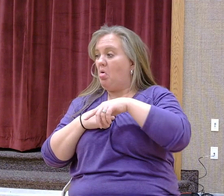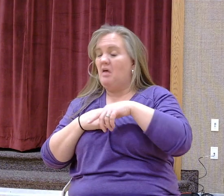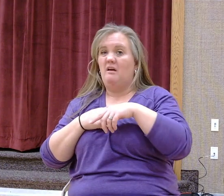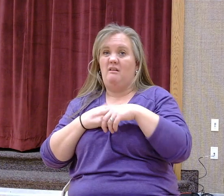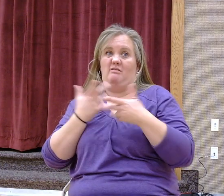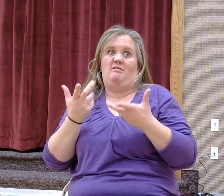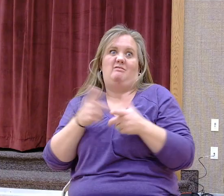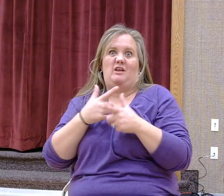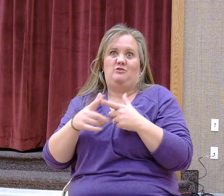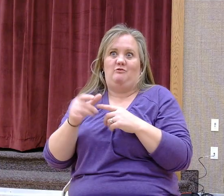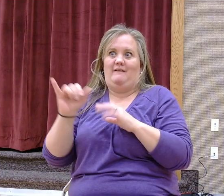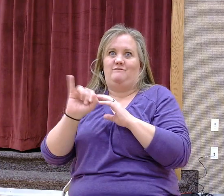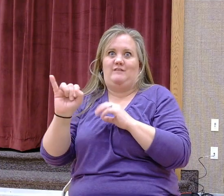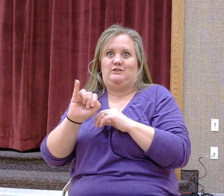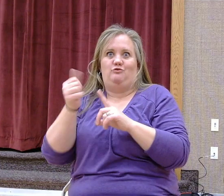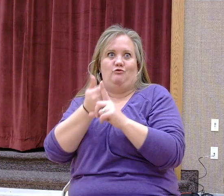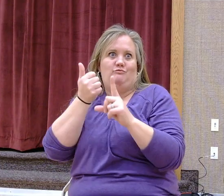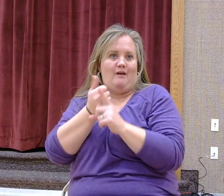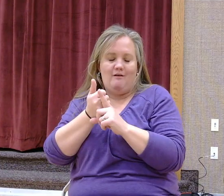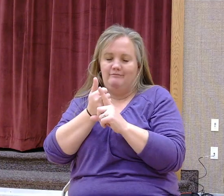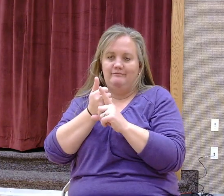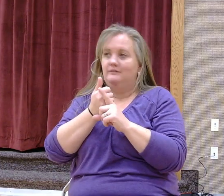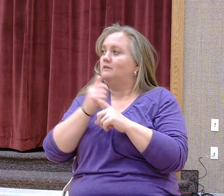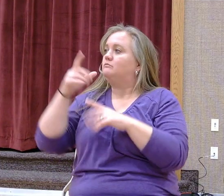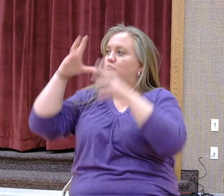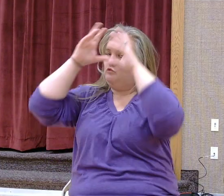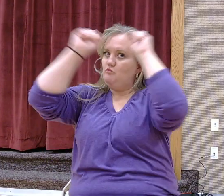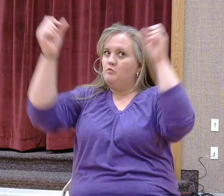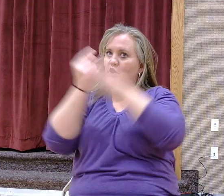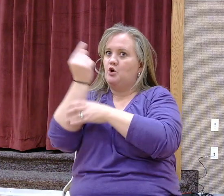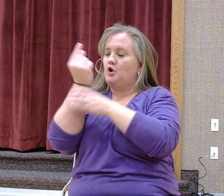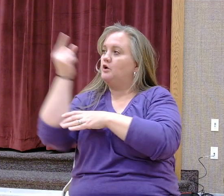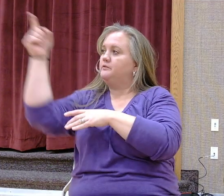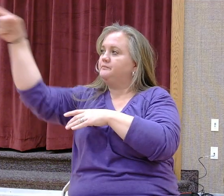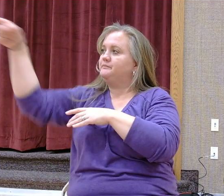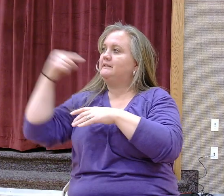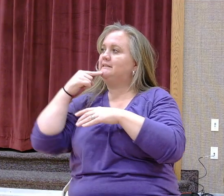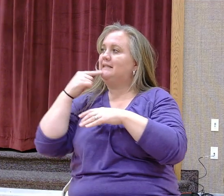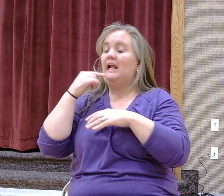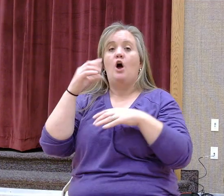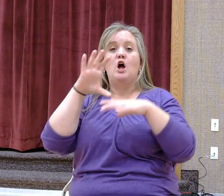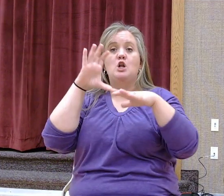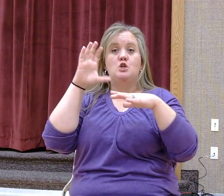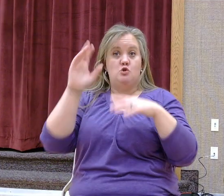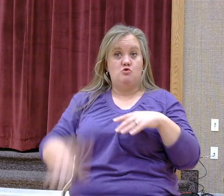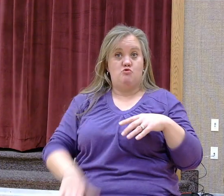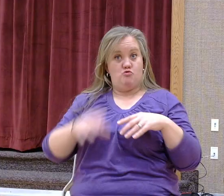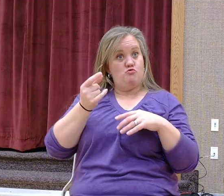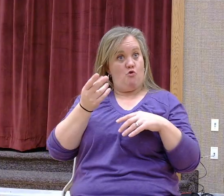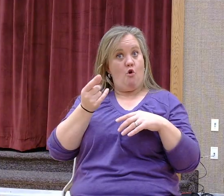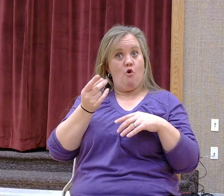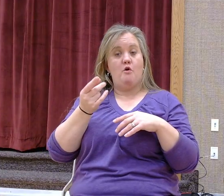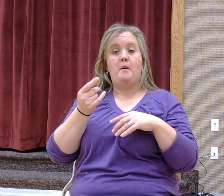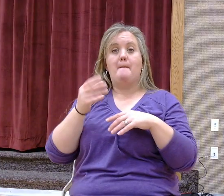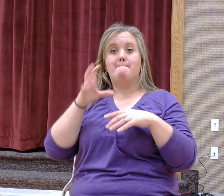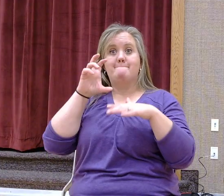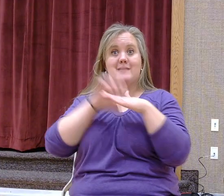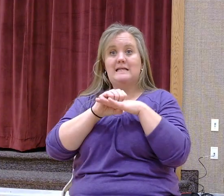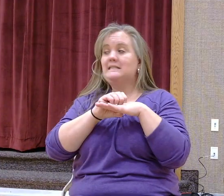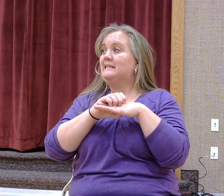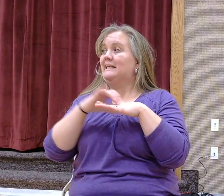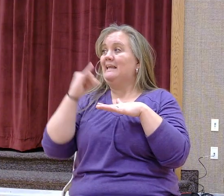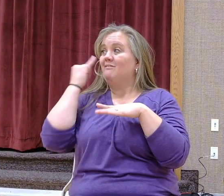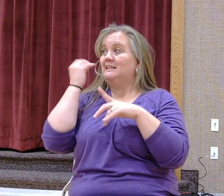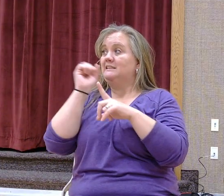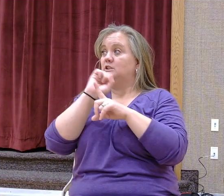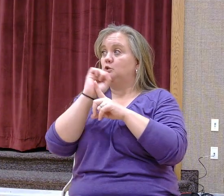are you're gonna infect yourself more than anything. I was just going to add on the dog bites. If this is a